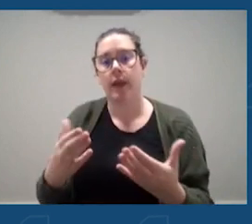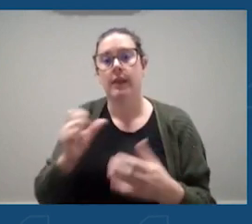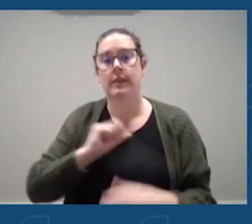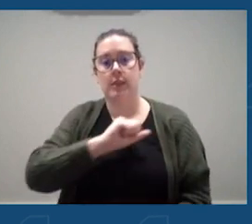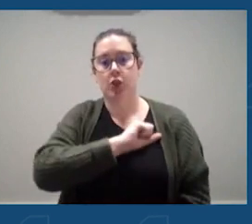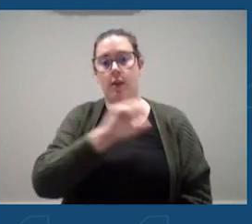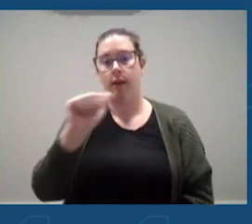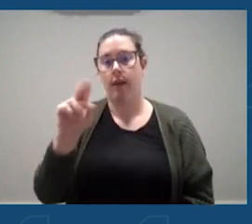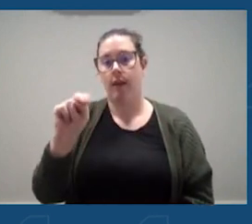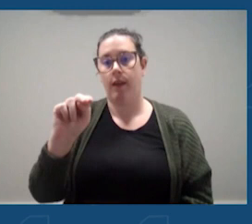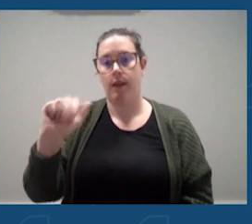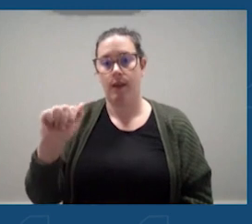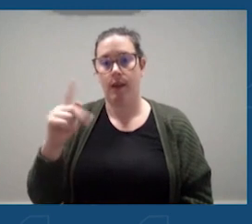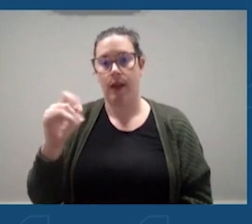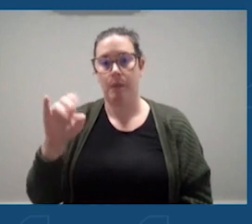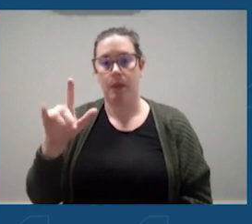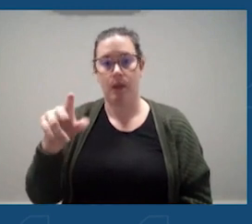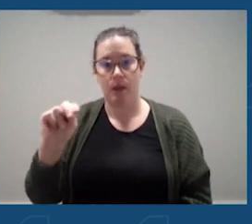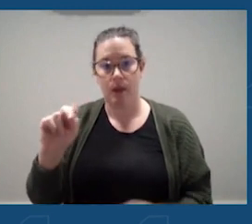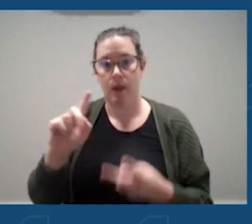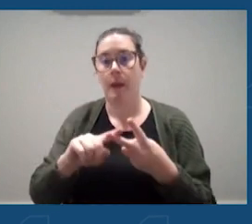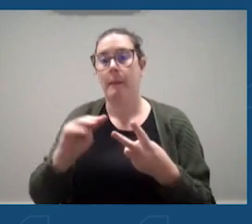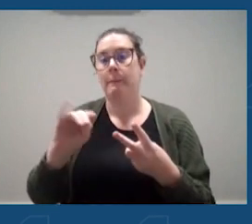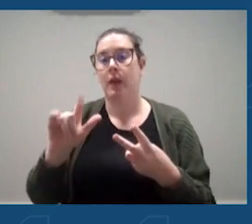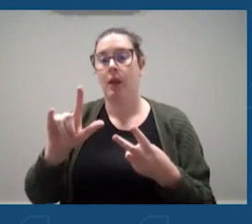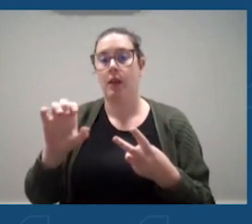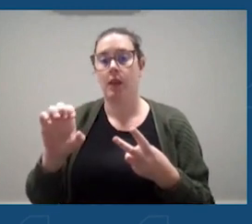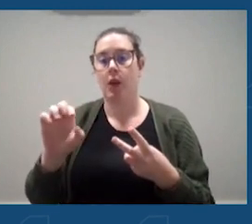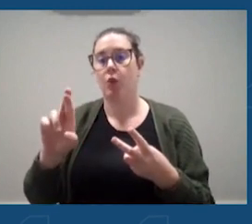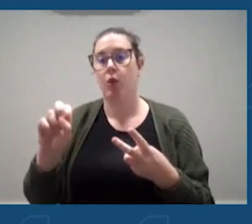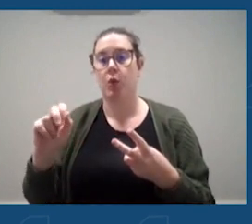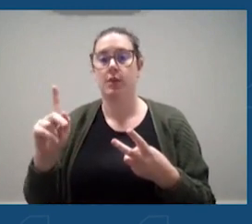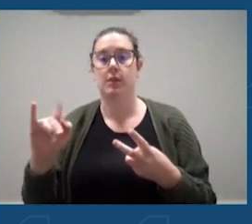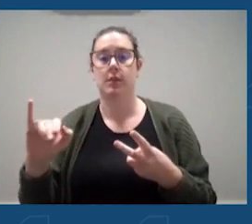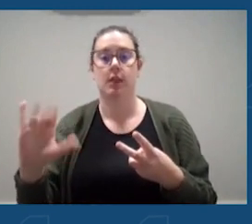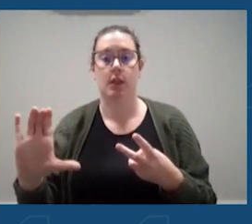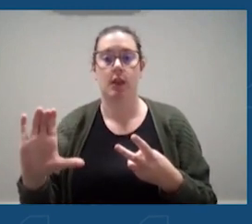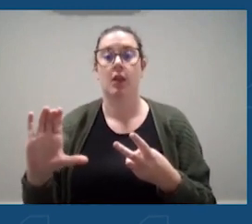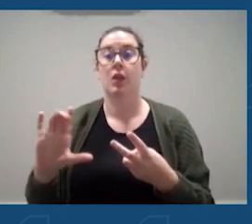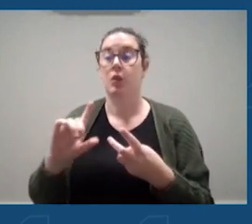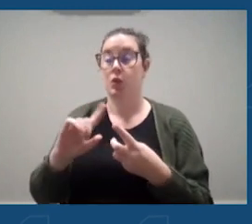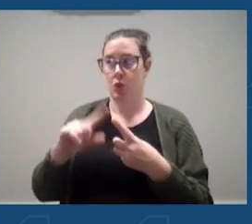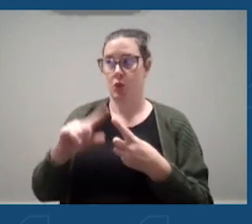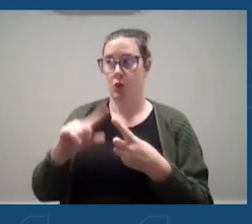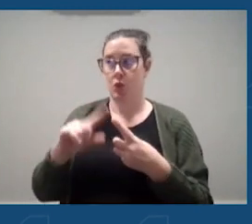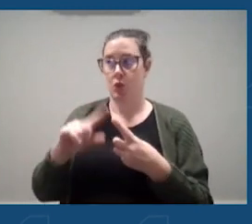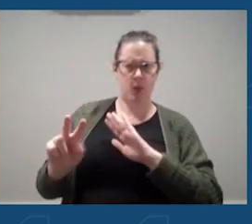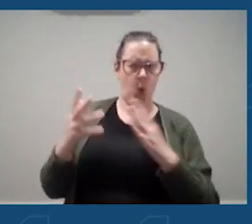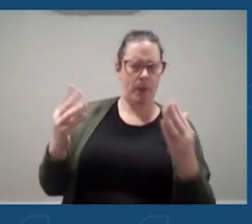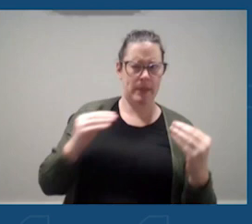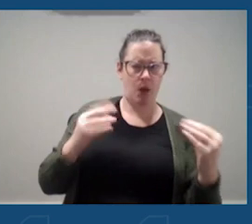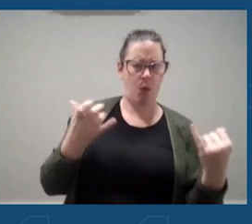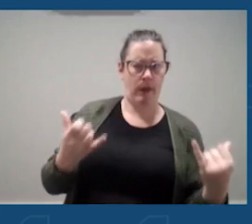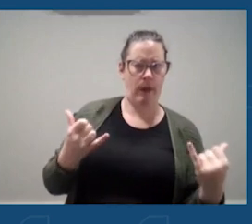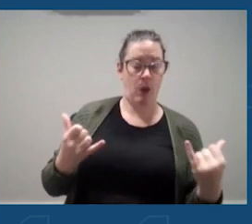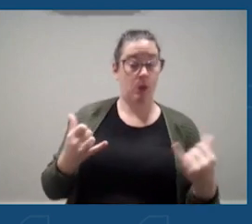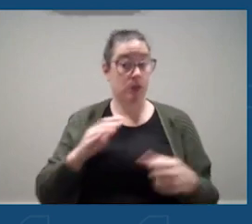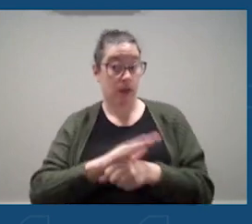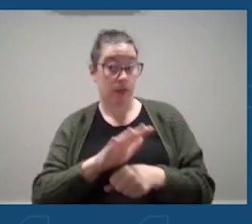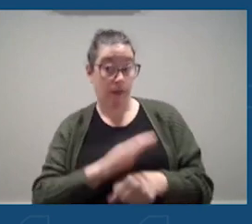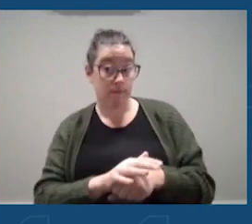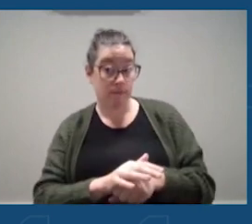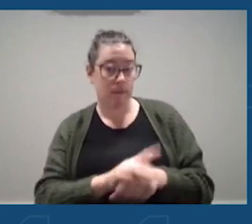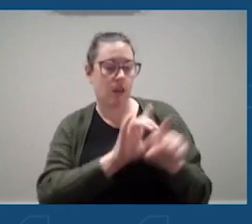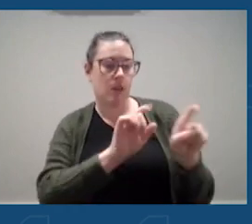and Assemblymember Nili Rozic for having the foresight to say, what is being taught, is it enough, and let's survey it and find out. Let's give them a